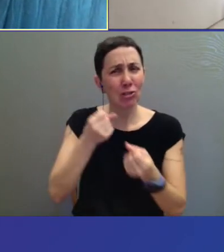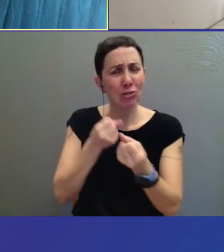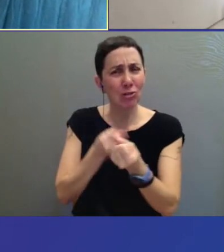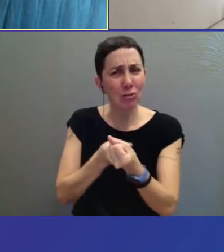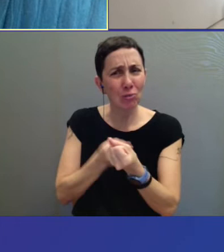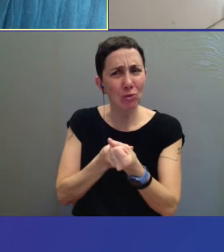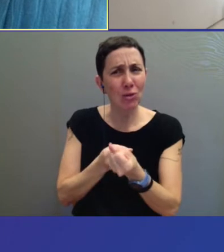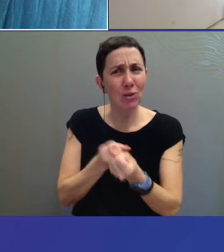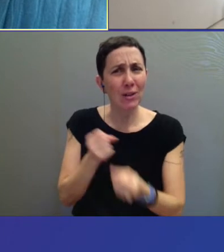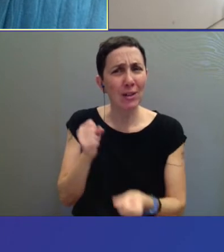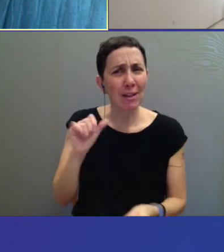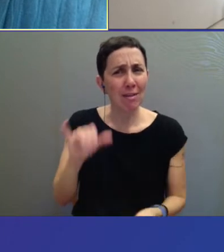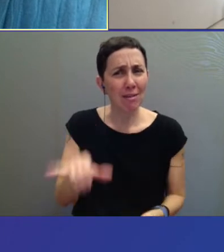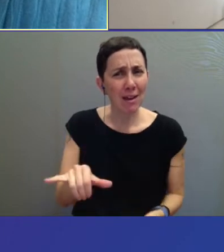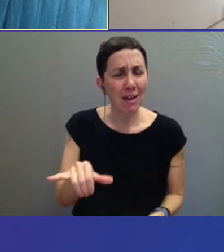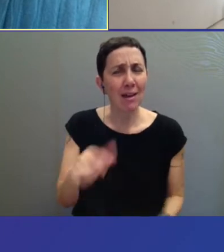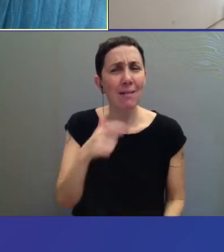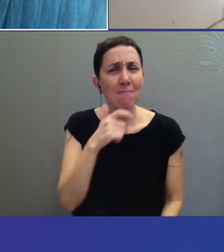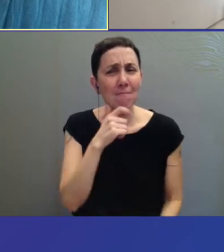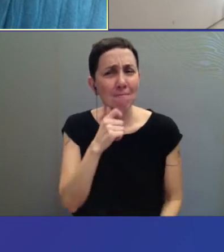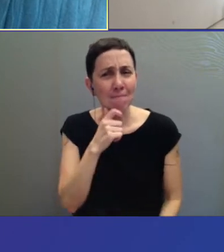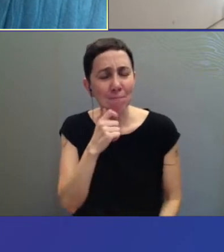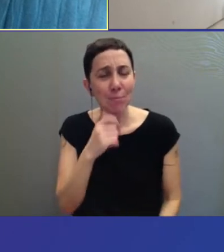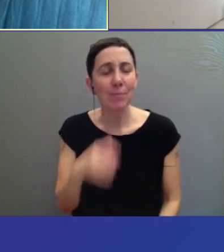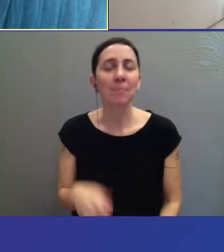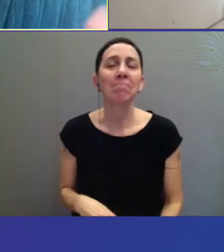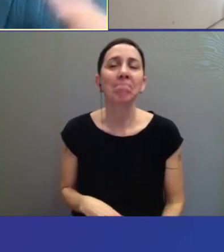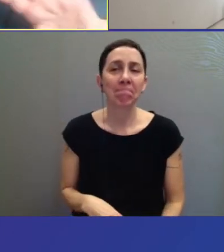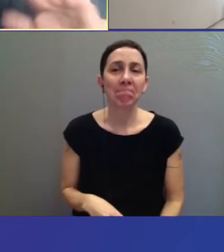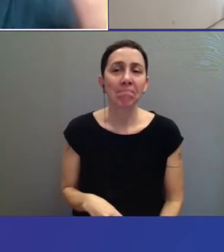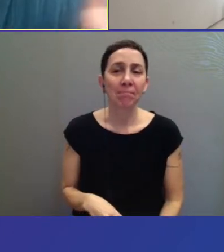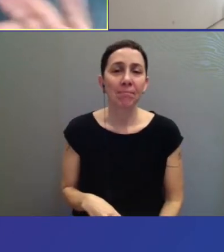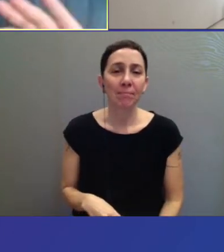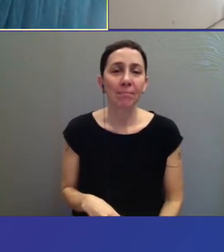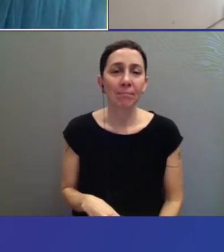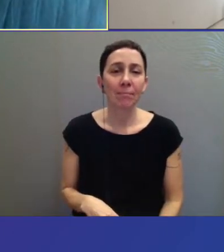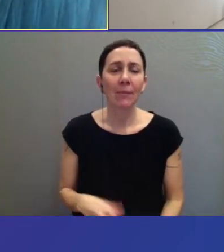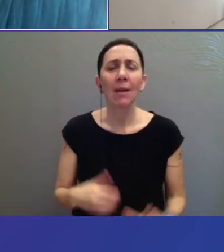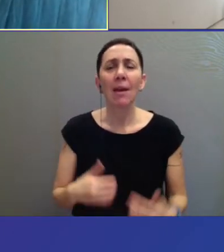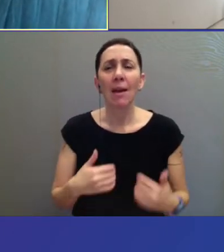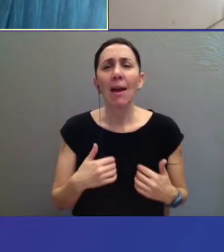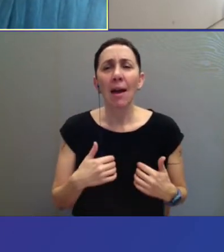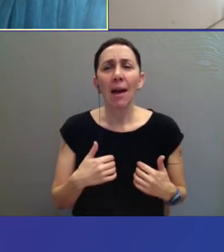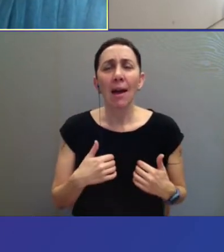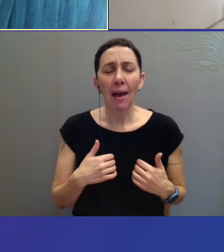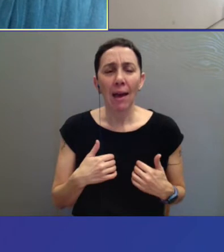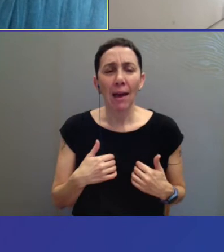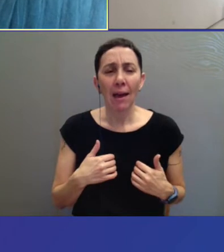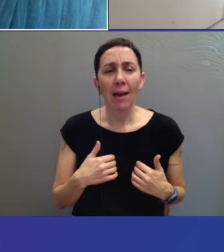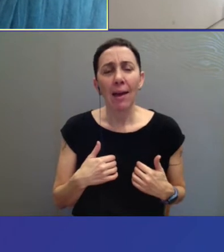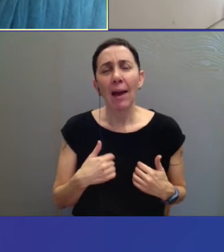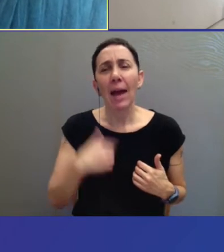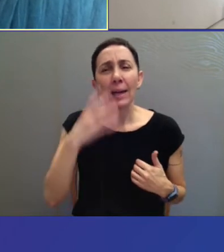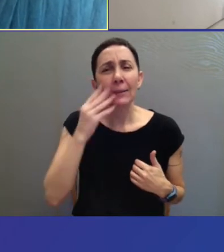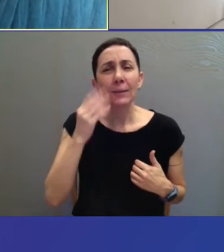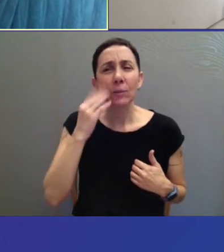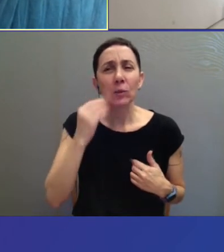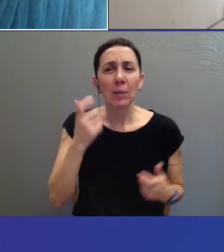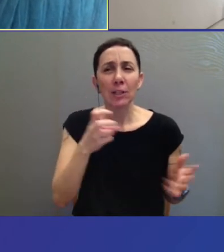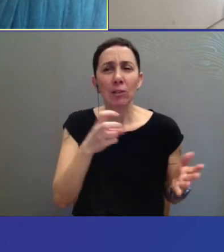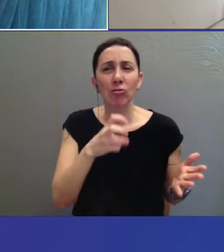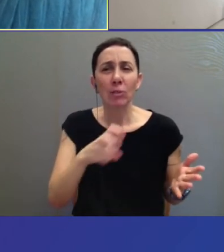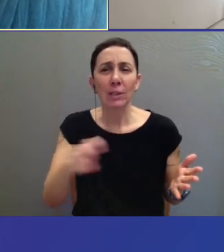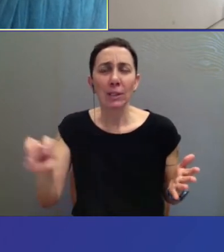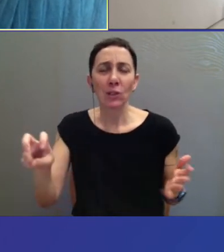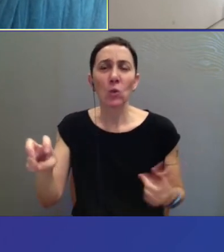right? And I went through a really strong transition when I went from 1 to 2